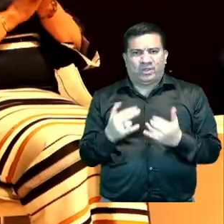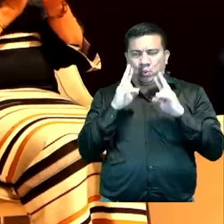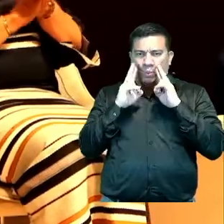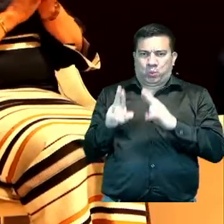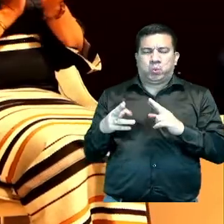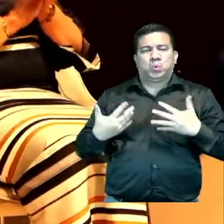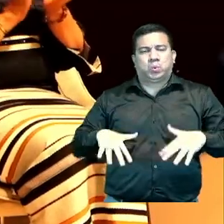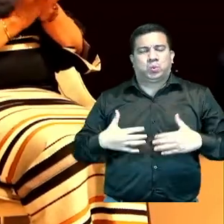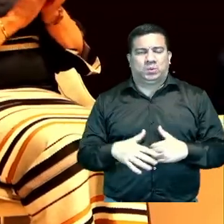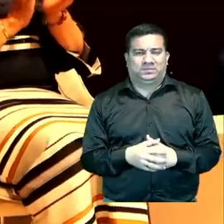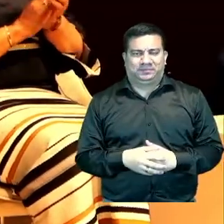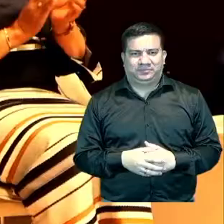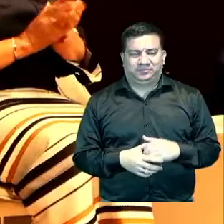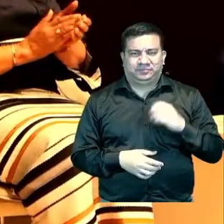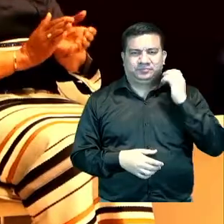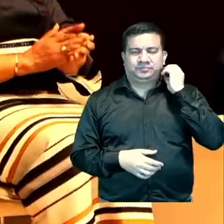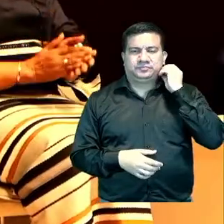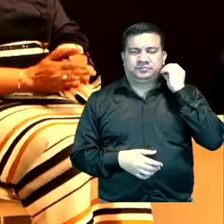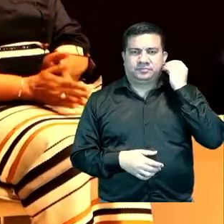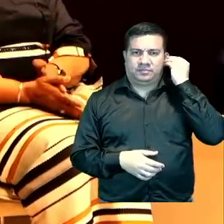of this resolution. Welcome.